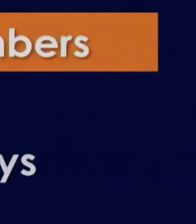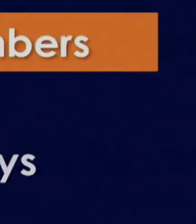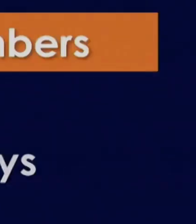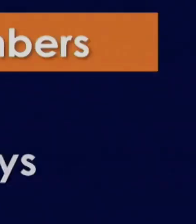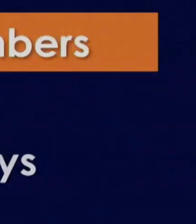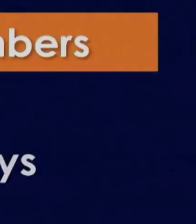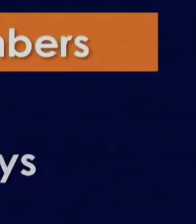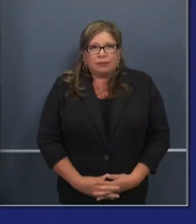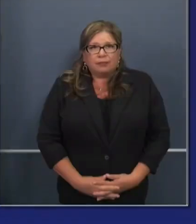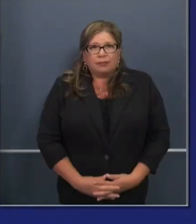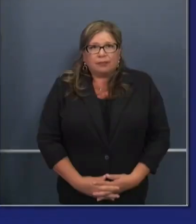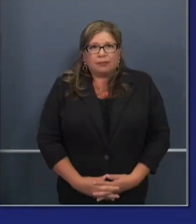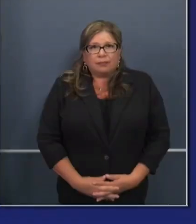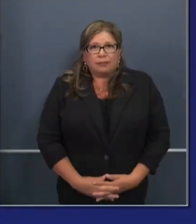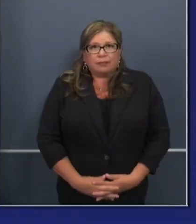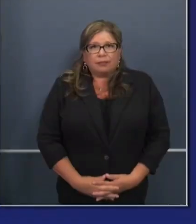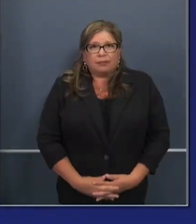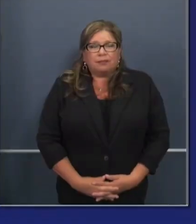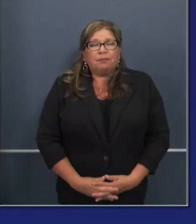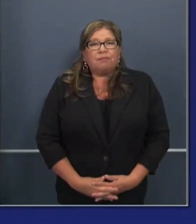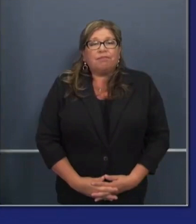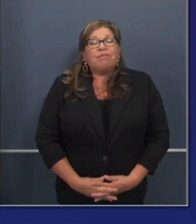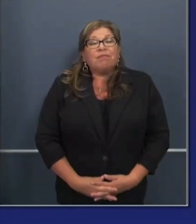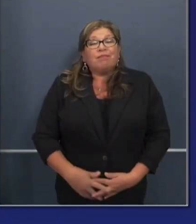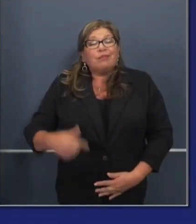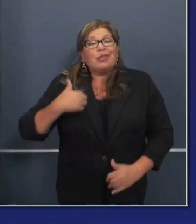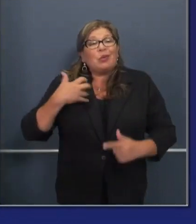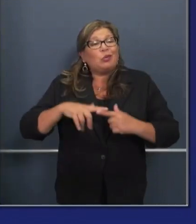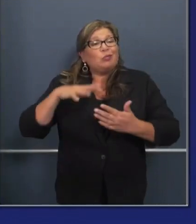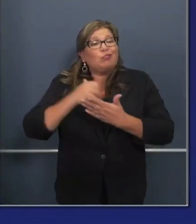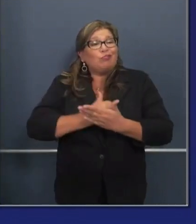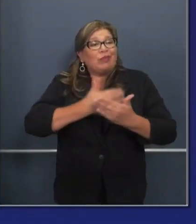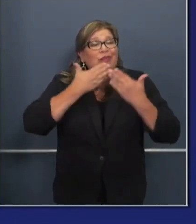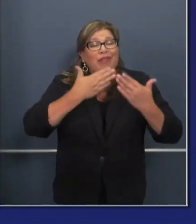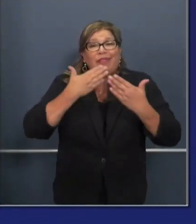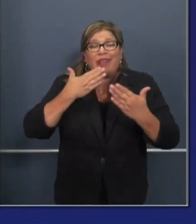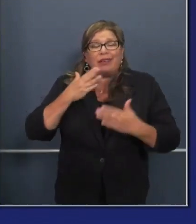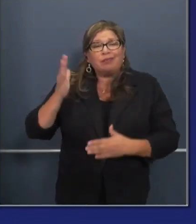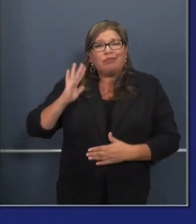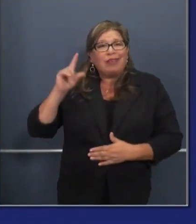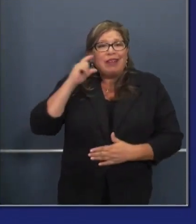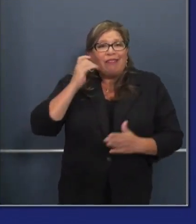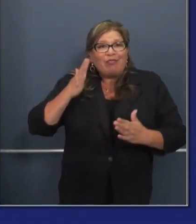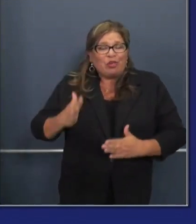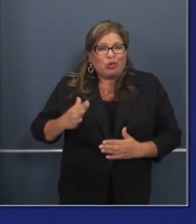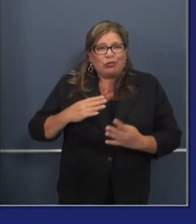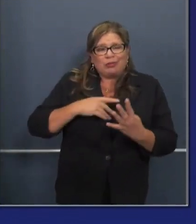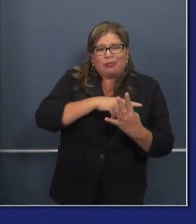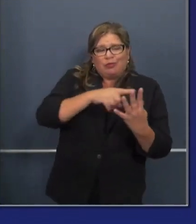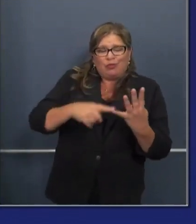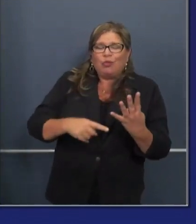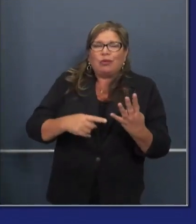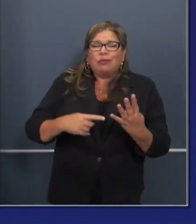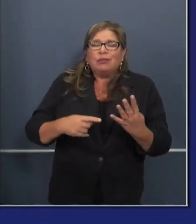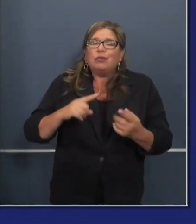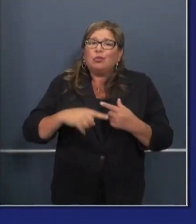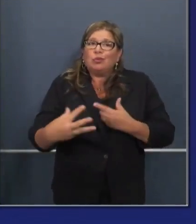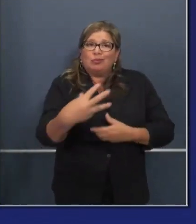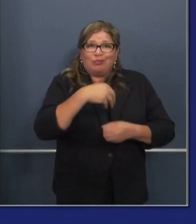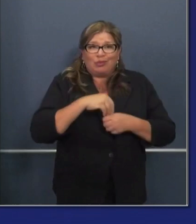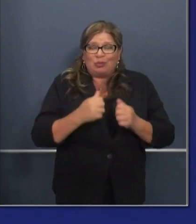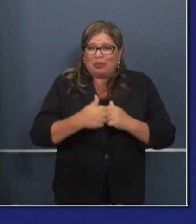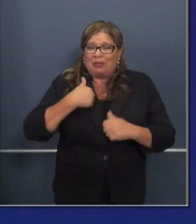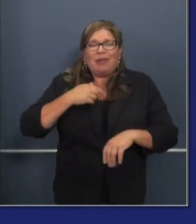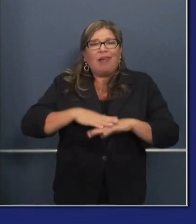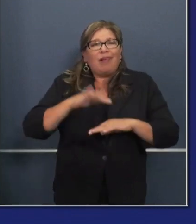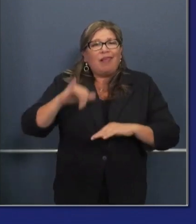So I want to thank the governors for taking the time to participate in that PSA of sorts, and I want to